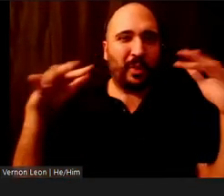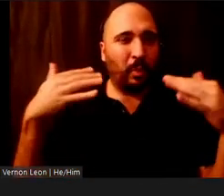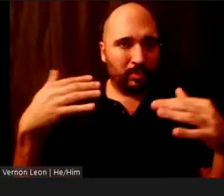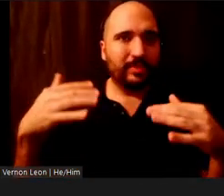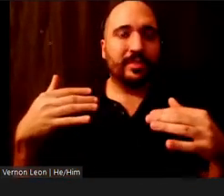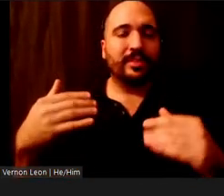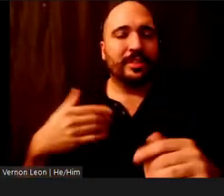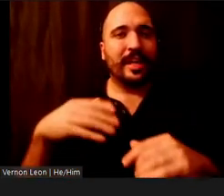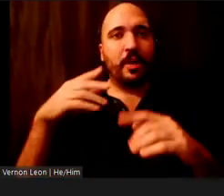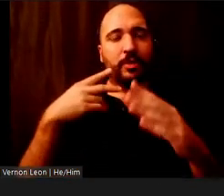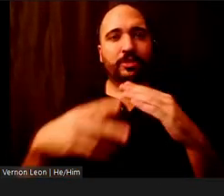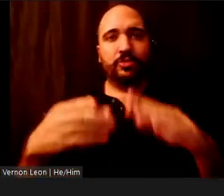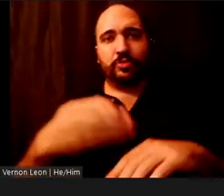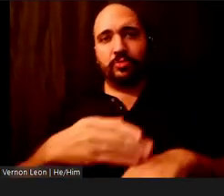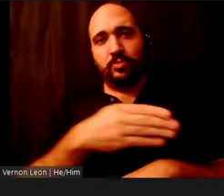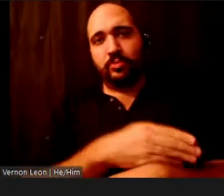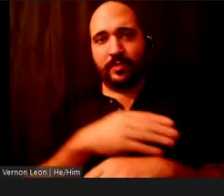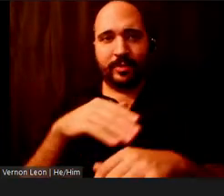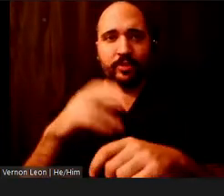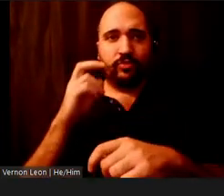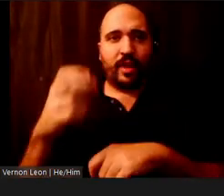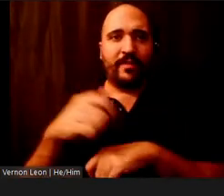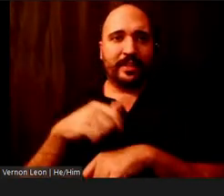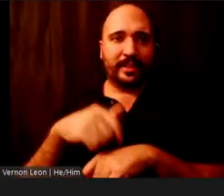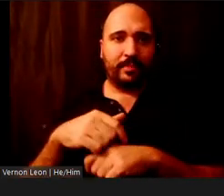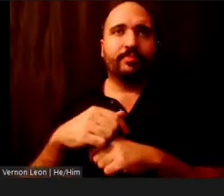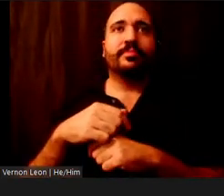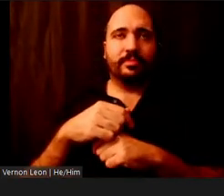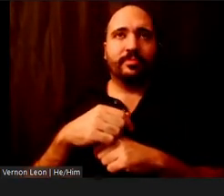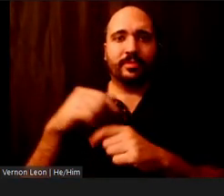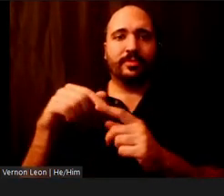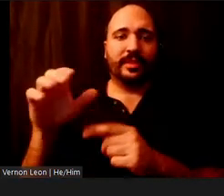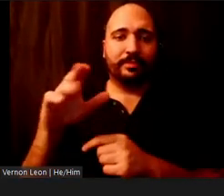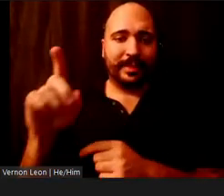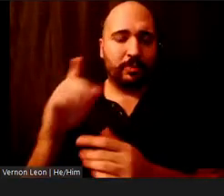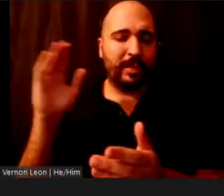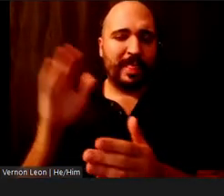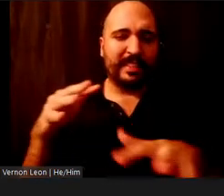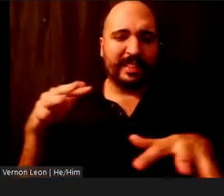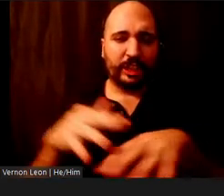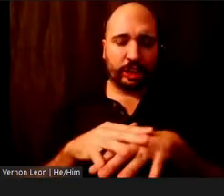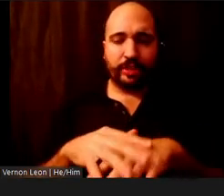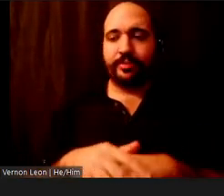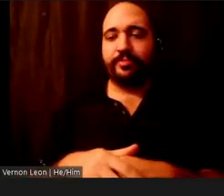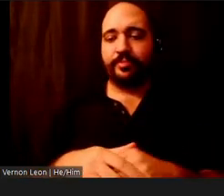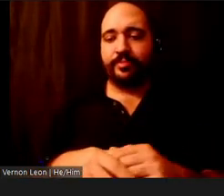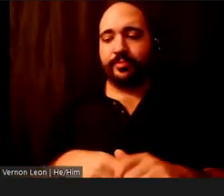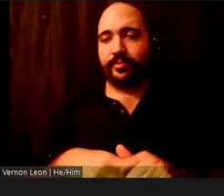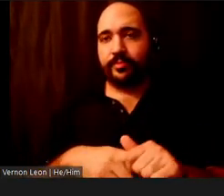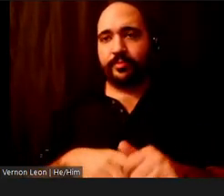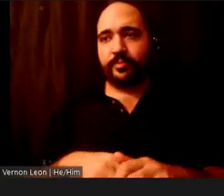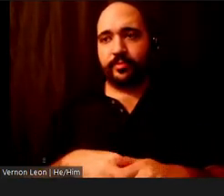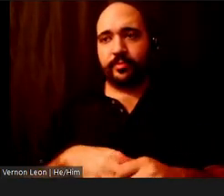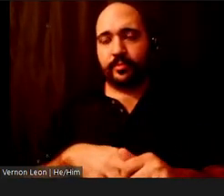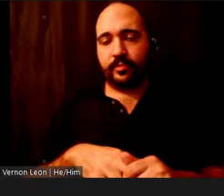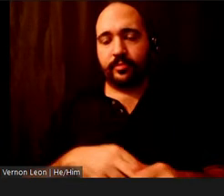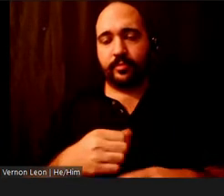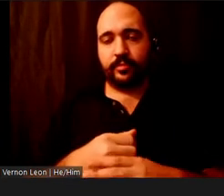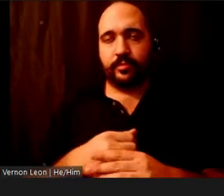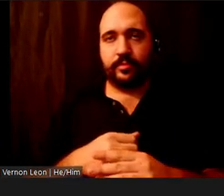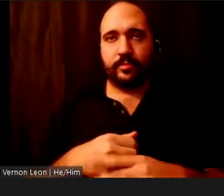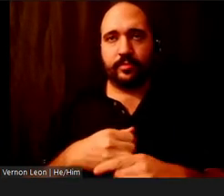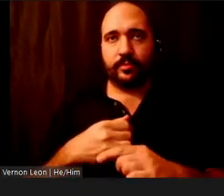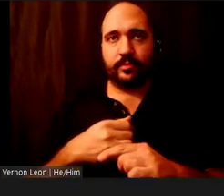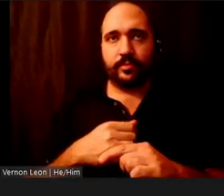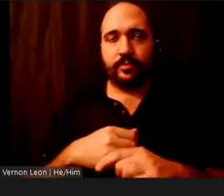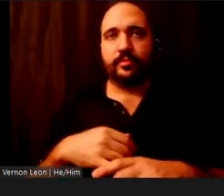improvements in travel times within the Manhattan Central Business District as there would be less congestion. The program would also provide additional funds for subways, trains, and